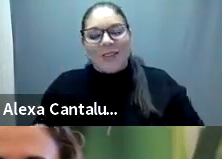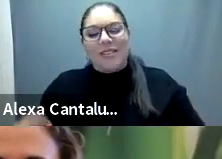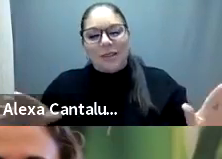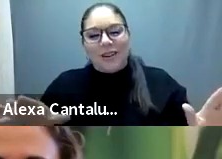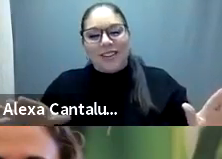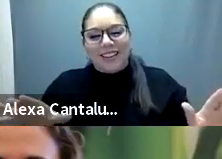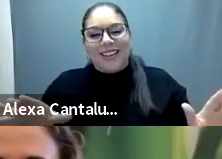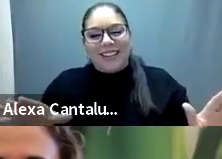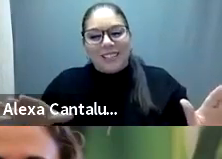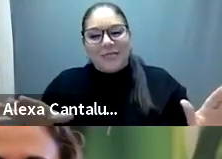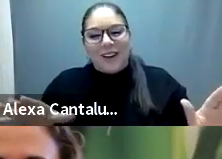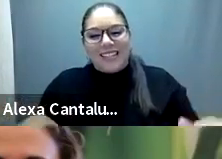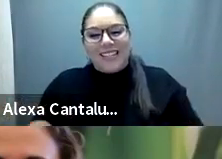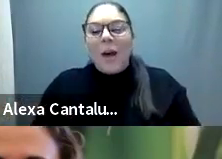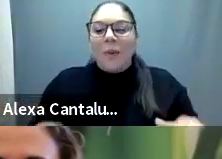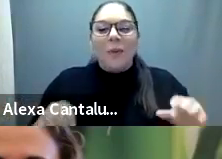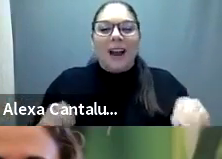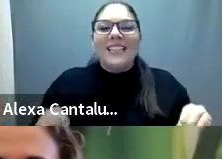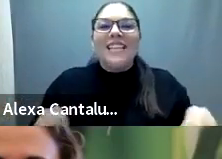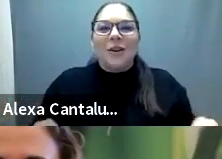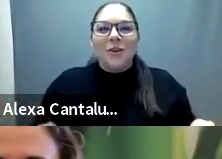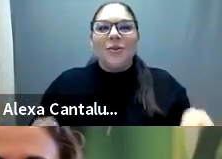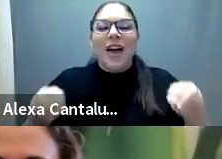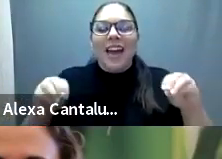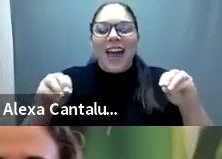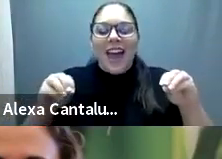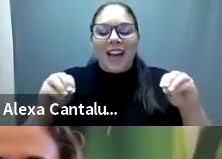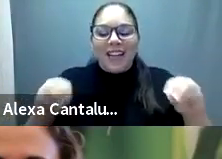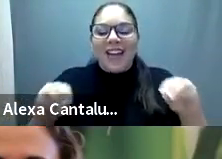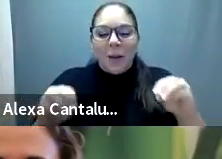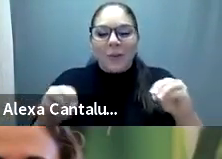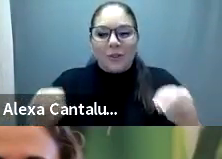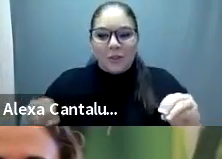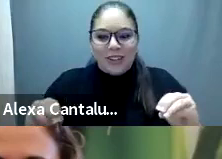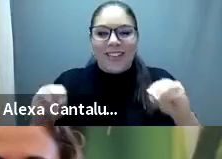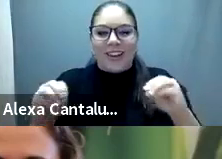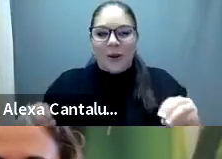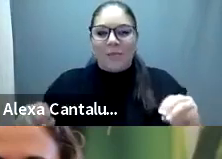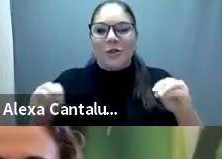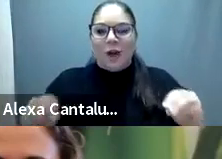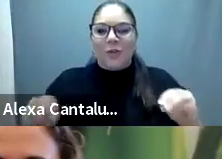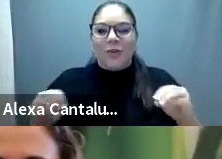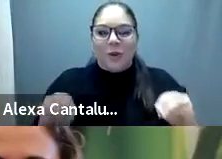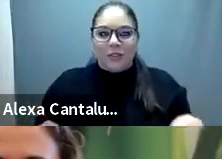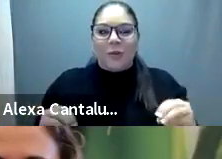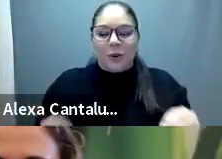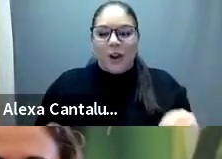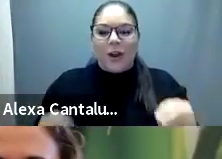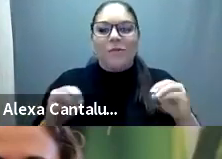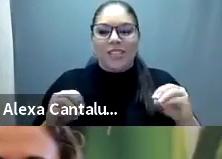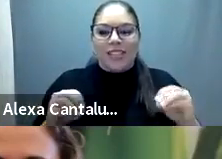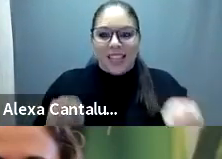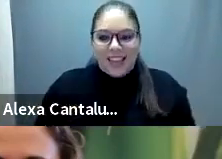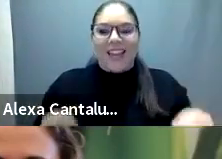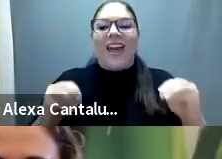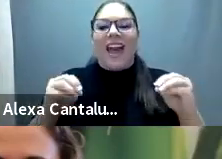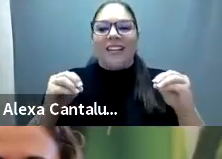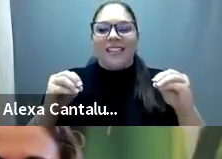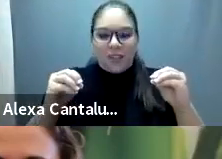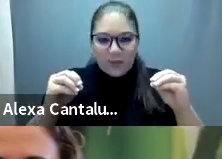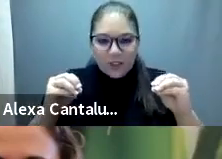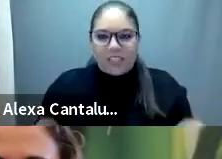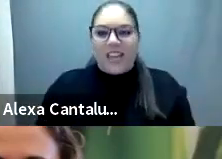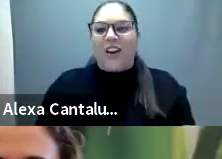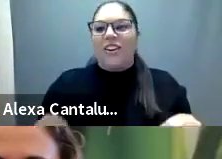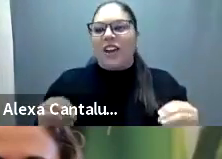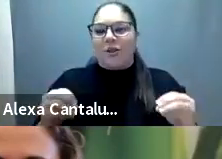one day because I was like, maybe I need some rest. But when I tell you, any opportunity that comes your way when you enter the program, just take it. And